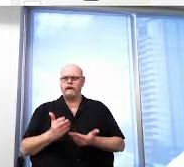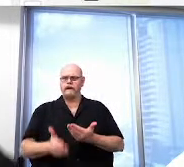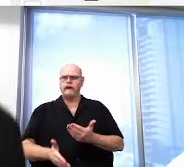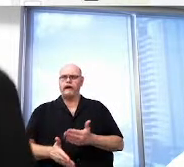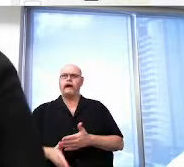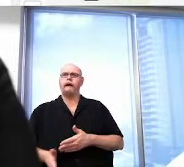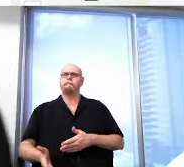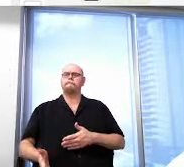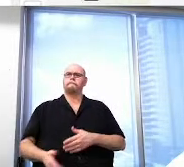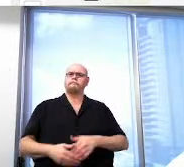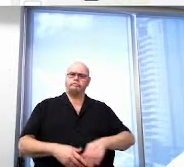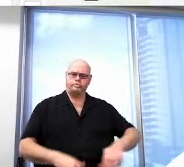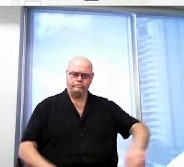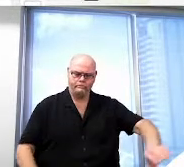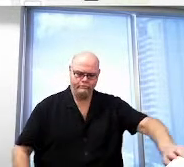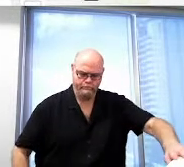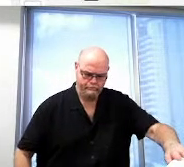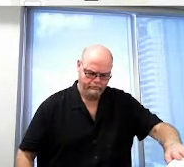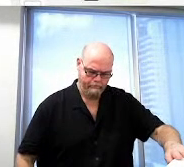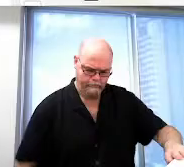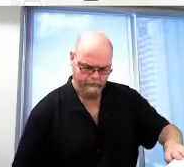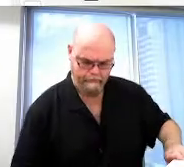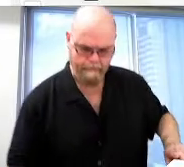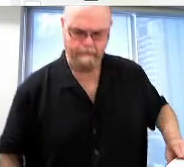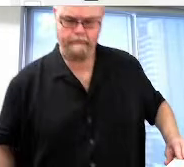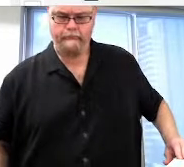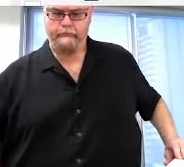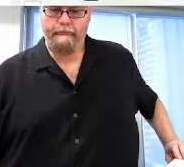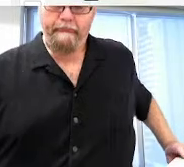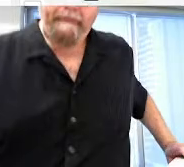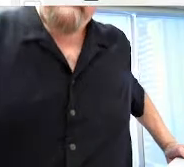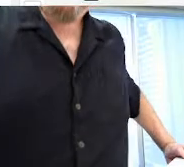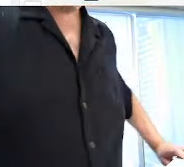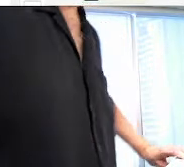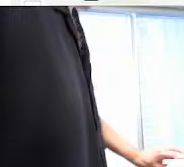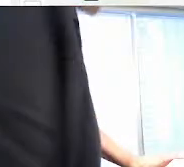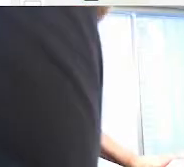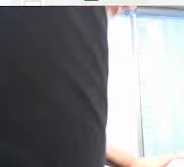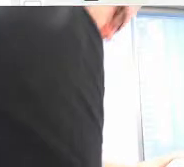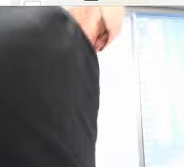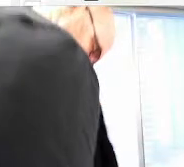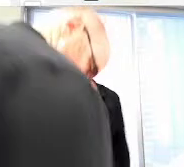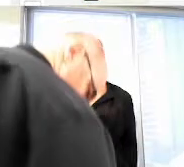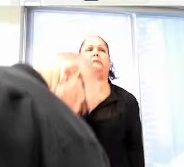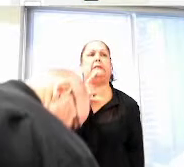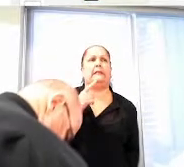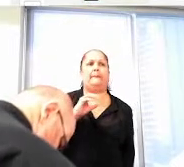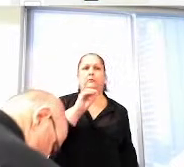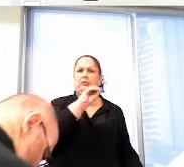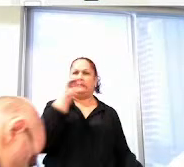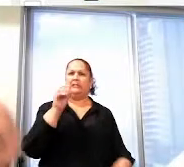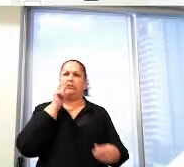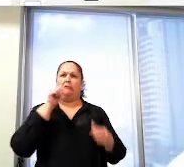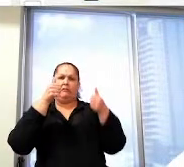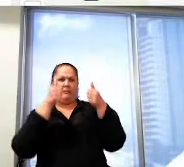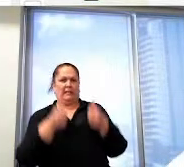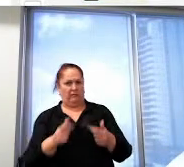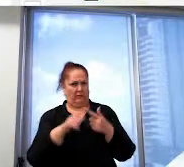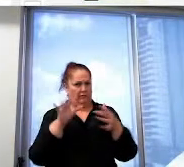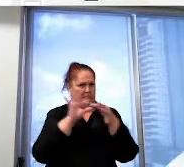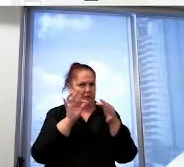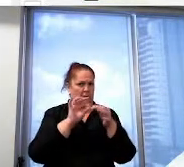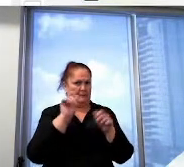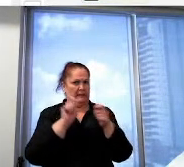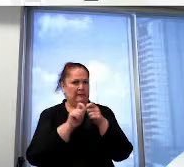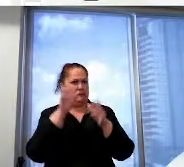you say that is correct? Did you state a specific percentage? Yes,